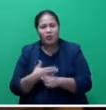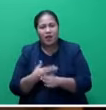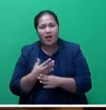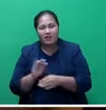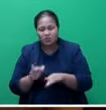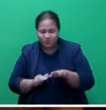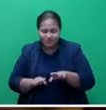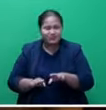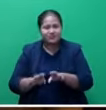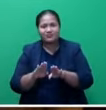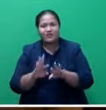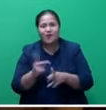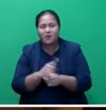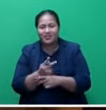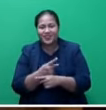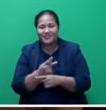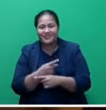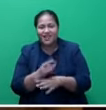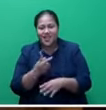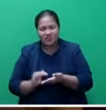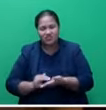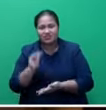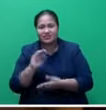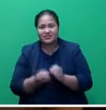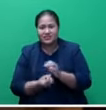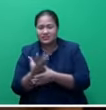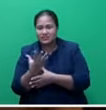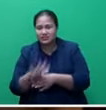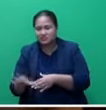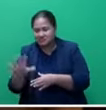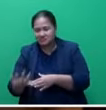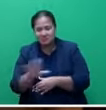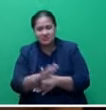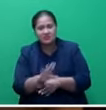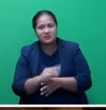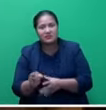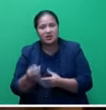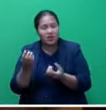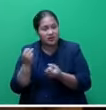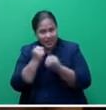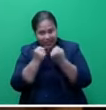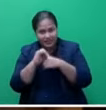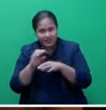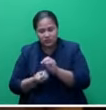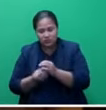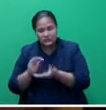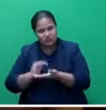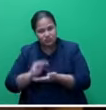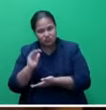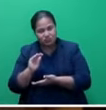bar for productivity, increase the area under cane, improve yield and reduce production